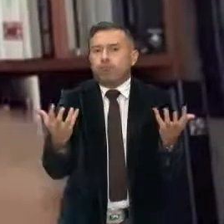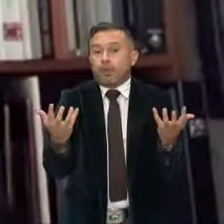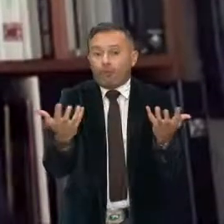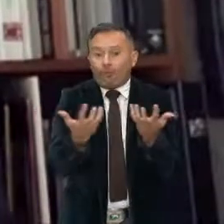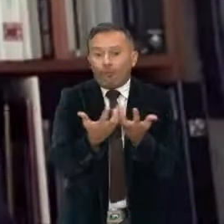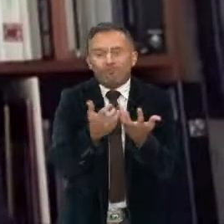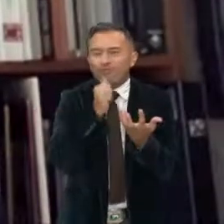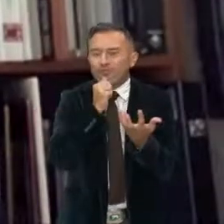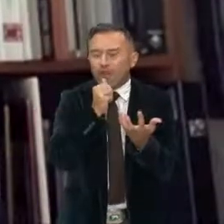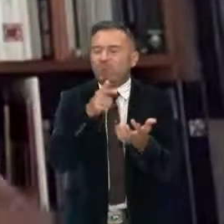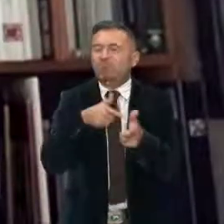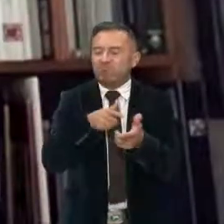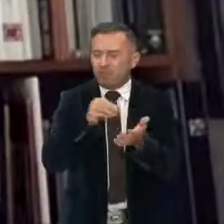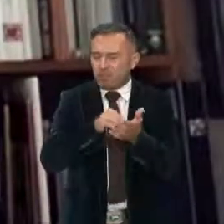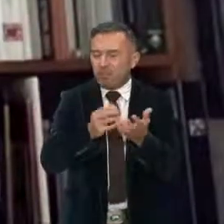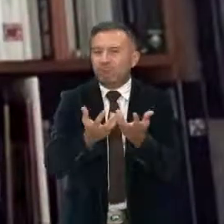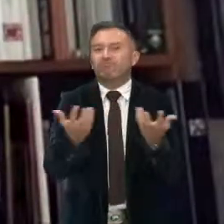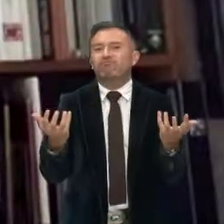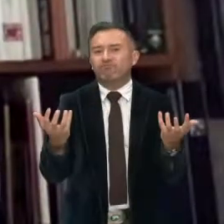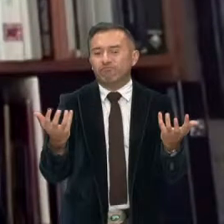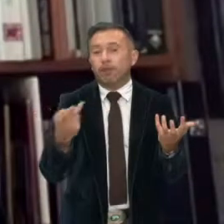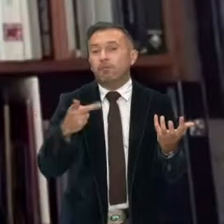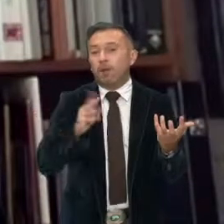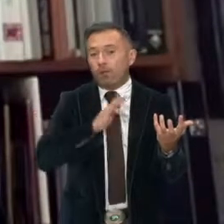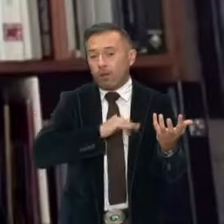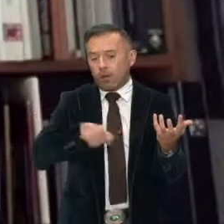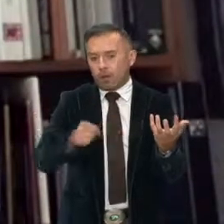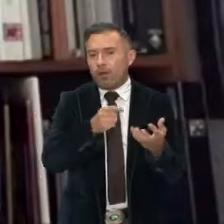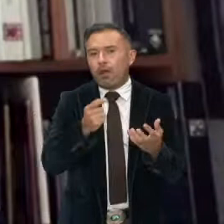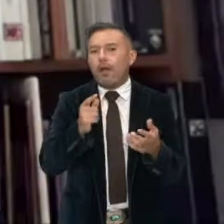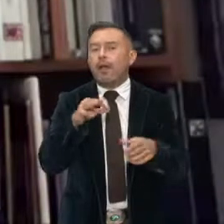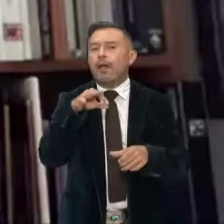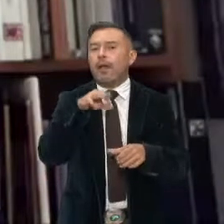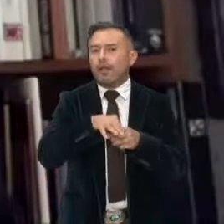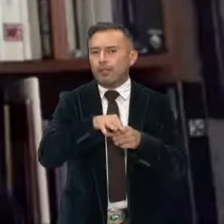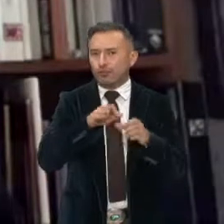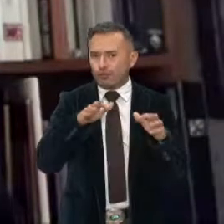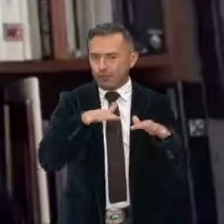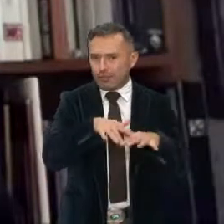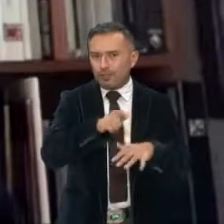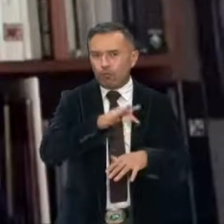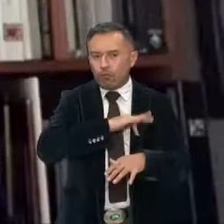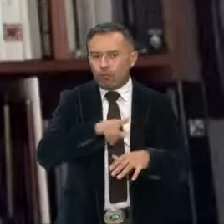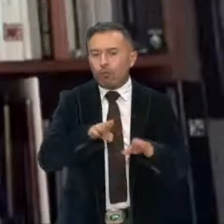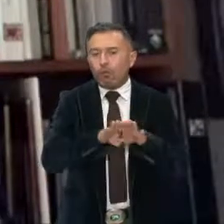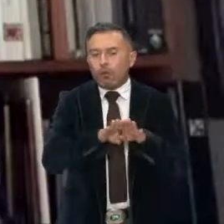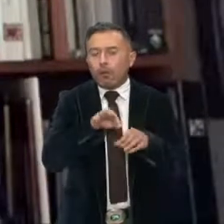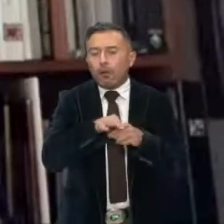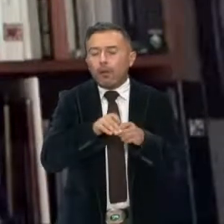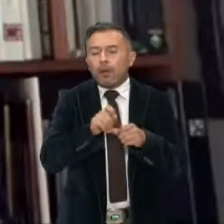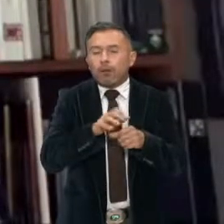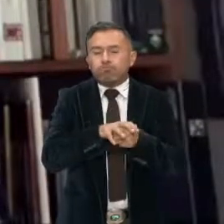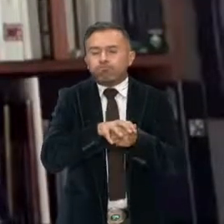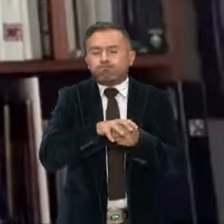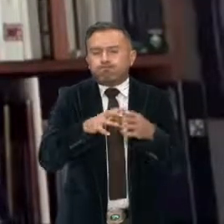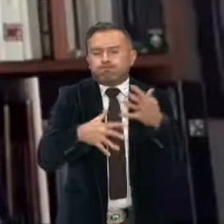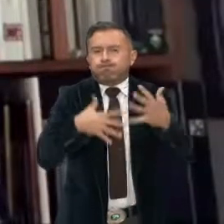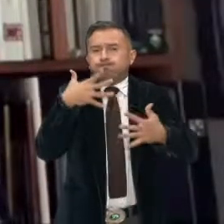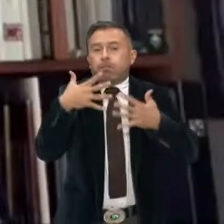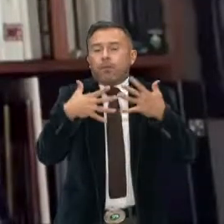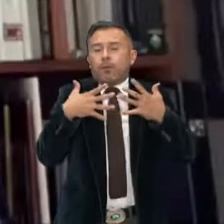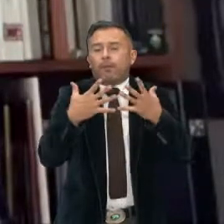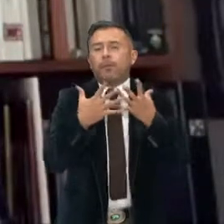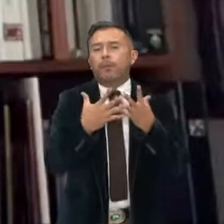Bolivia is not broken and it's still there, but it's not less evident that elections were an element